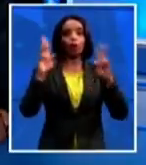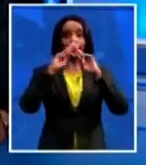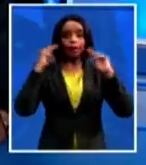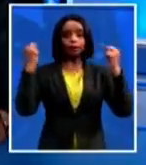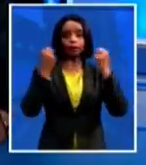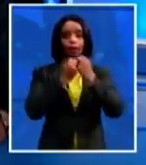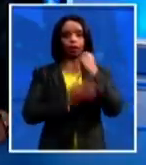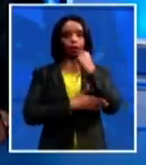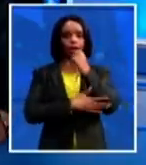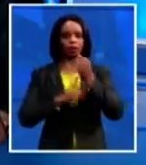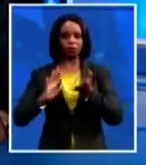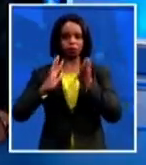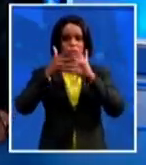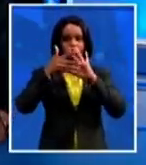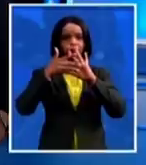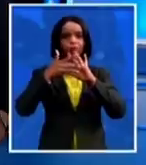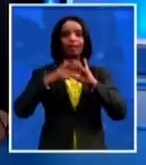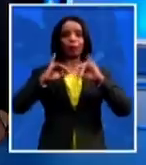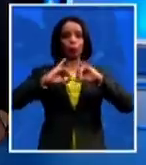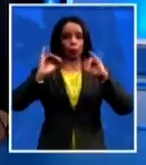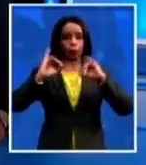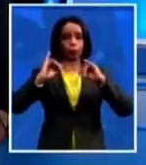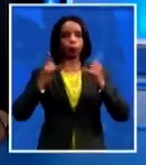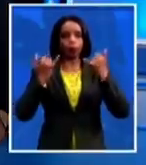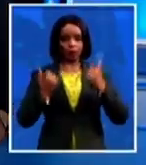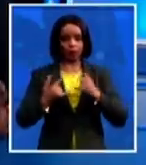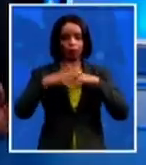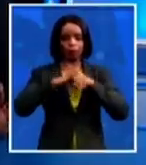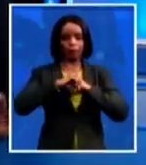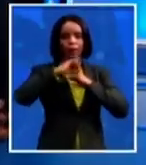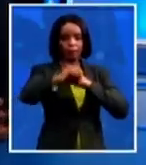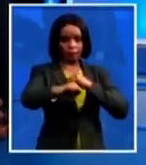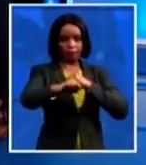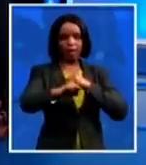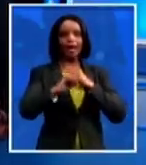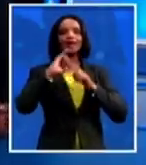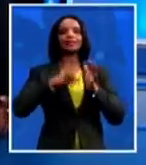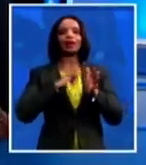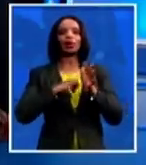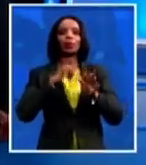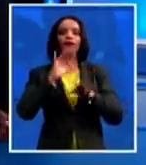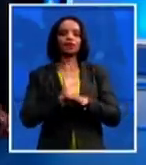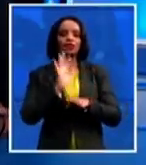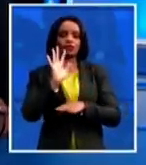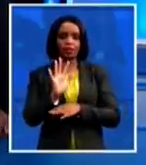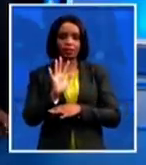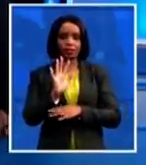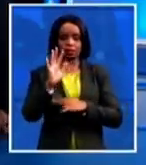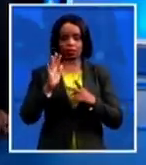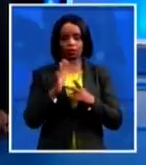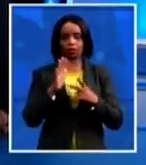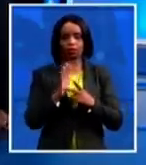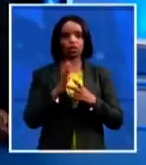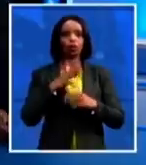and encouraging festive season safety, and also not committing to dates in terms of the release of the State